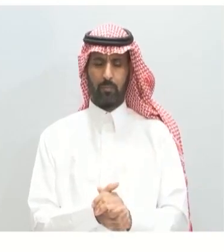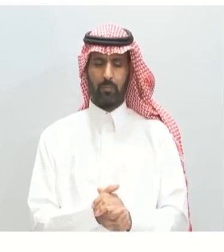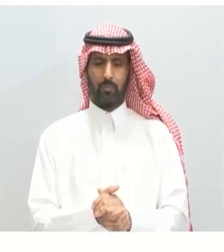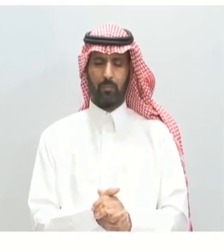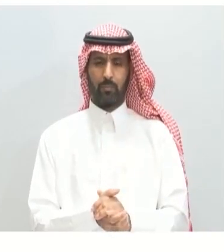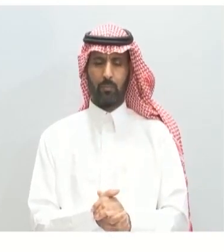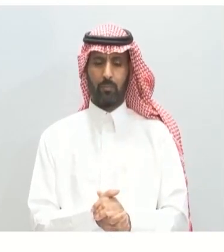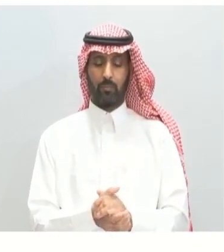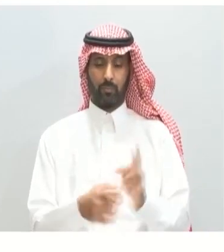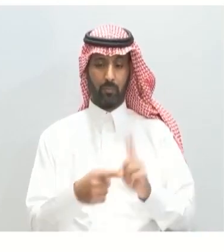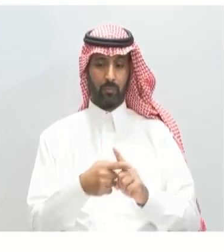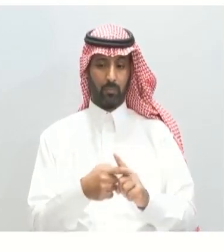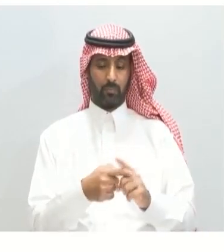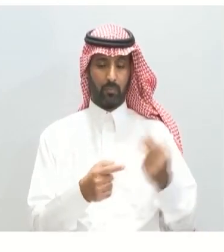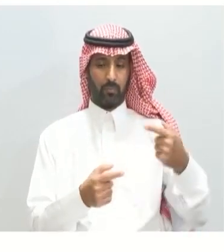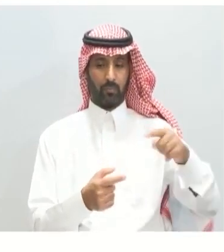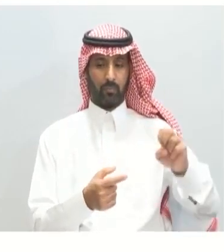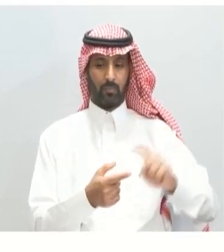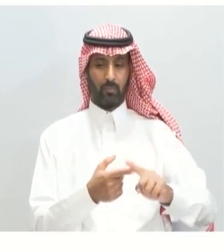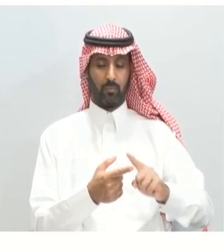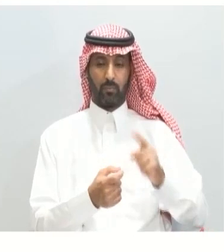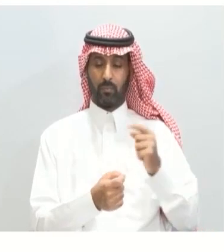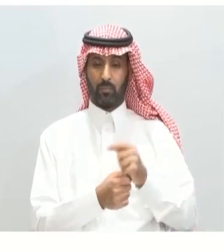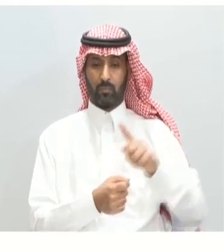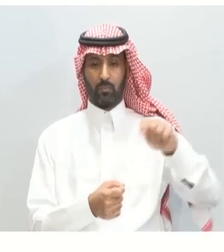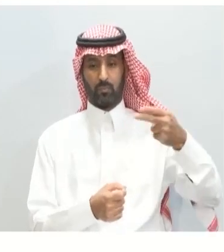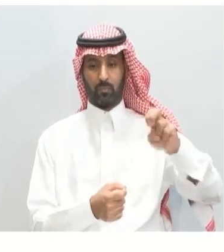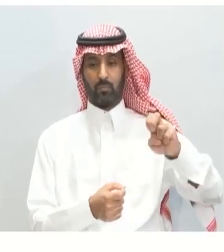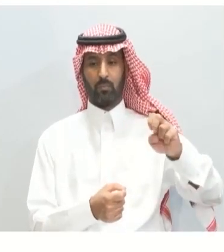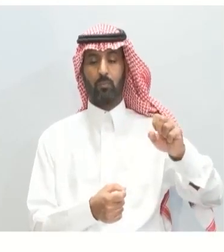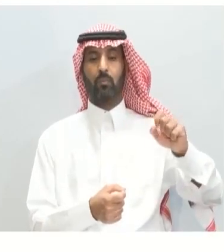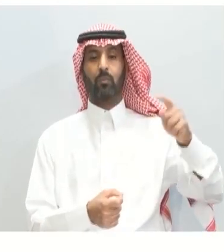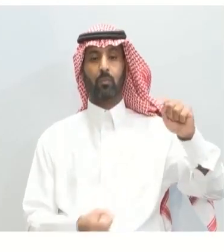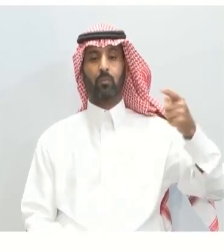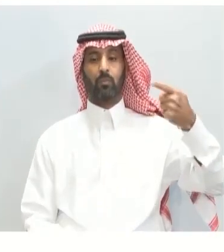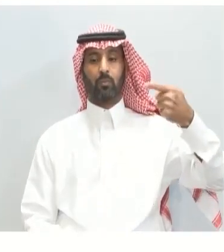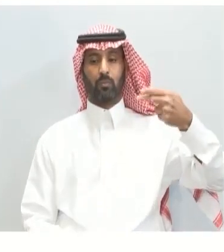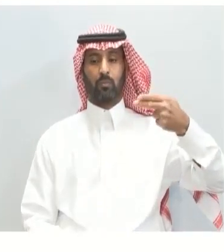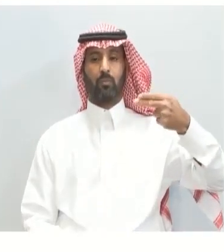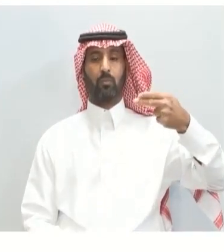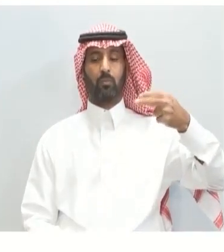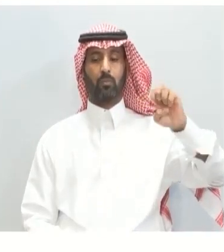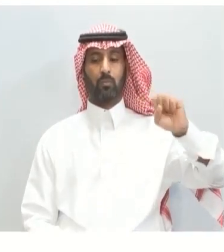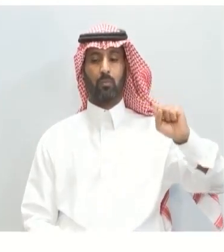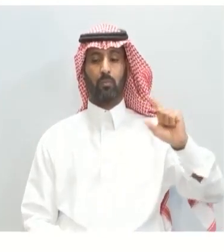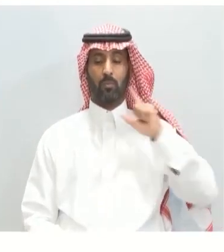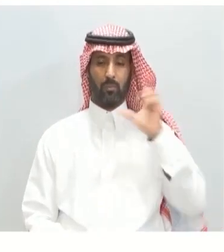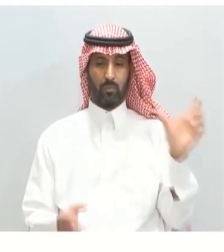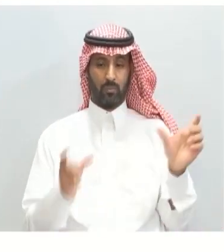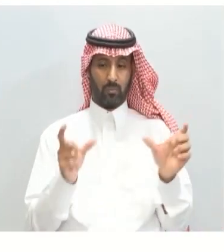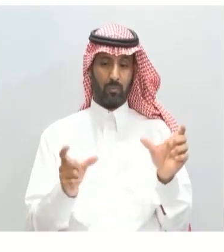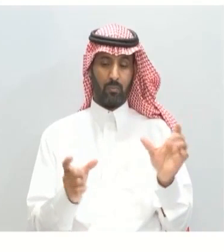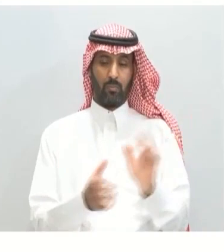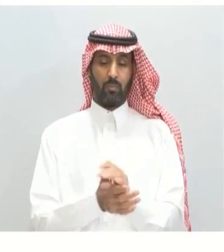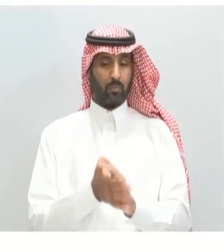get plus past participle or the comparative. So you can use all of them. The first one is